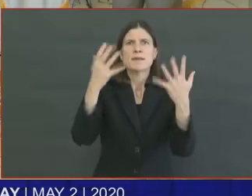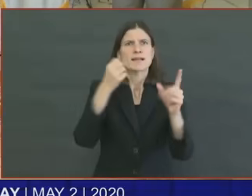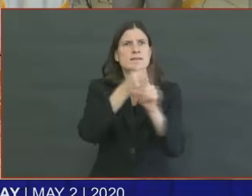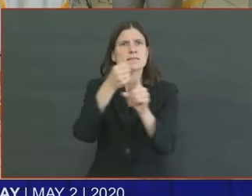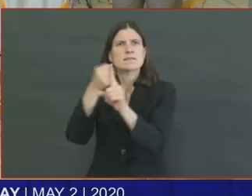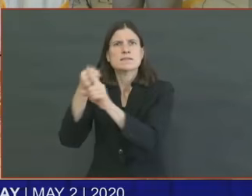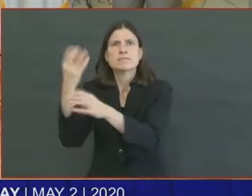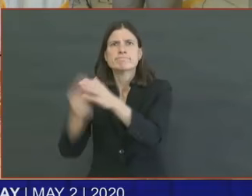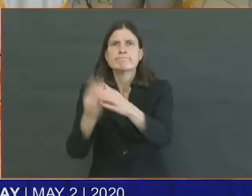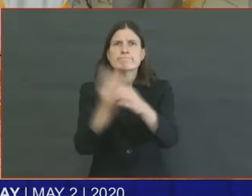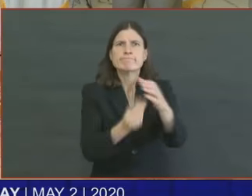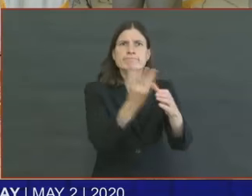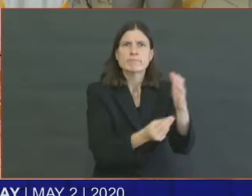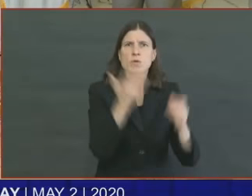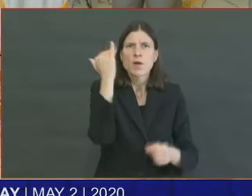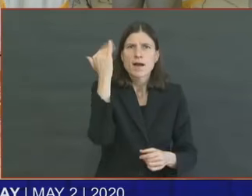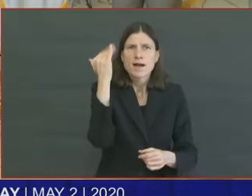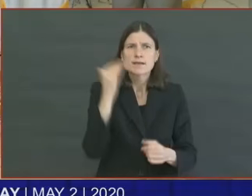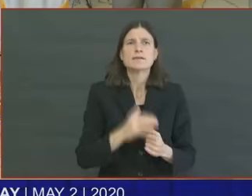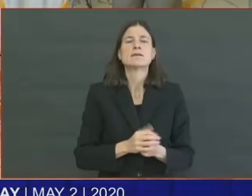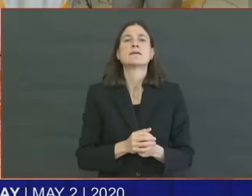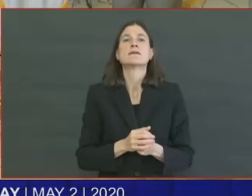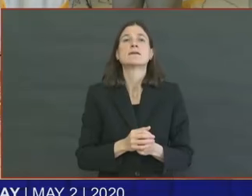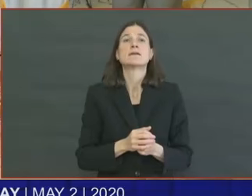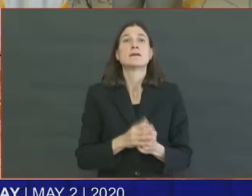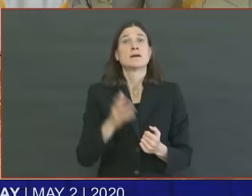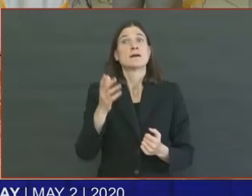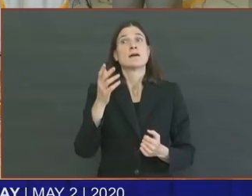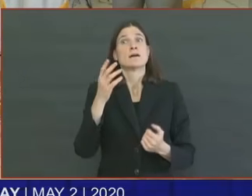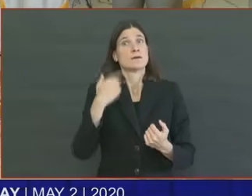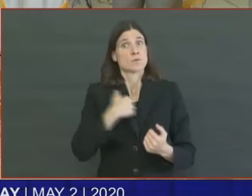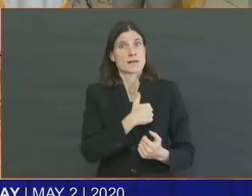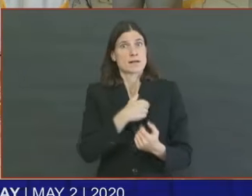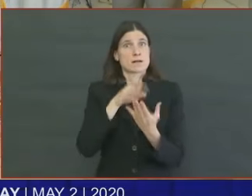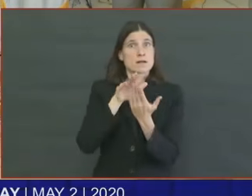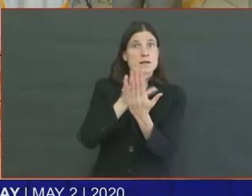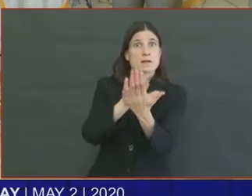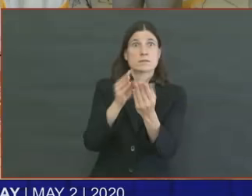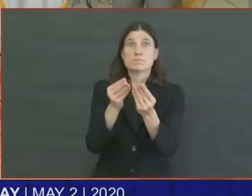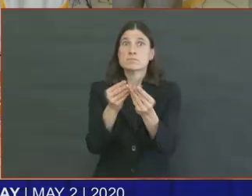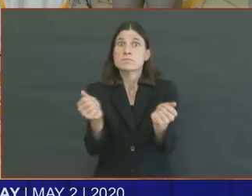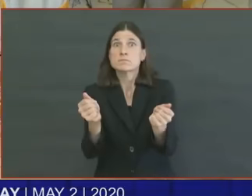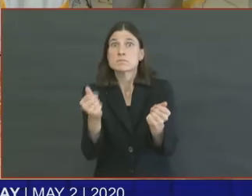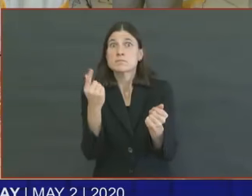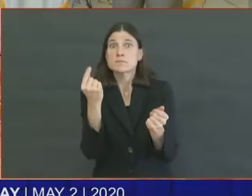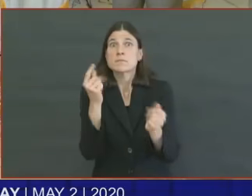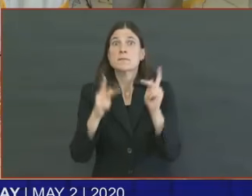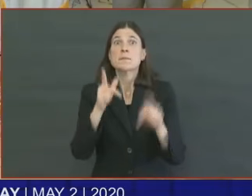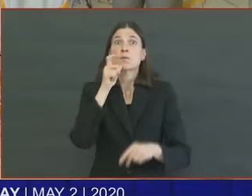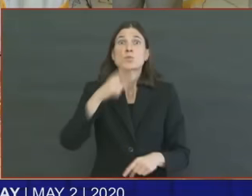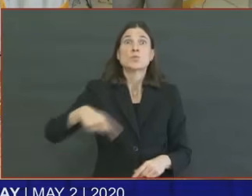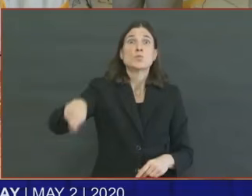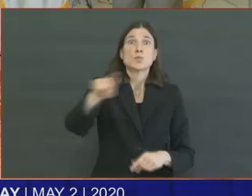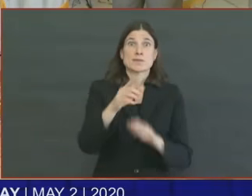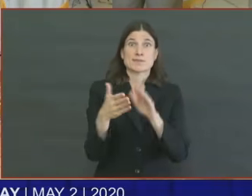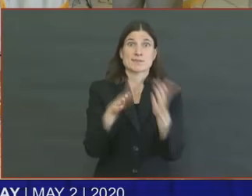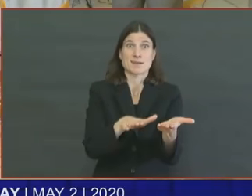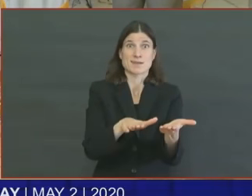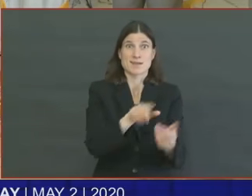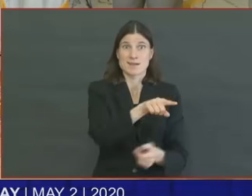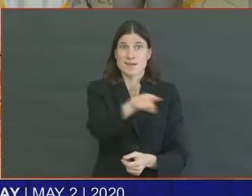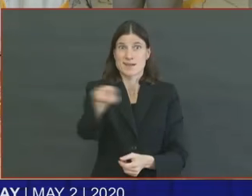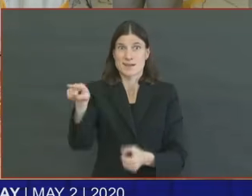news is we've had a good experience with mortalities and hospitalizations in